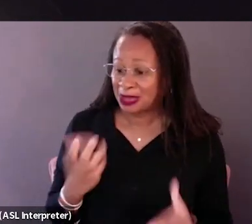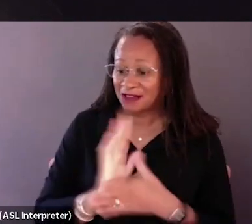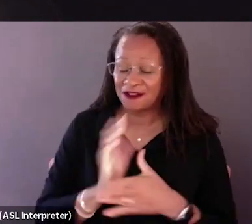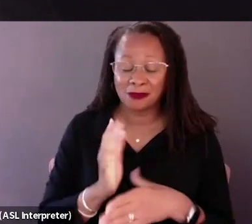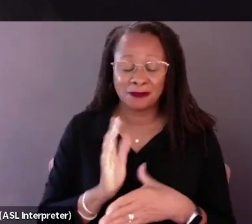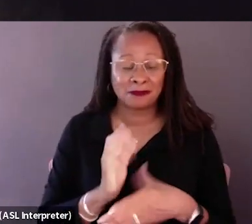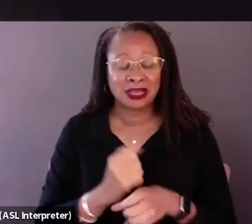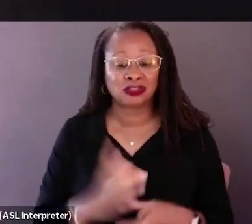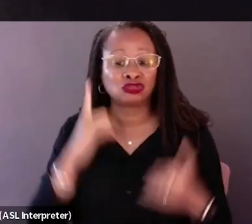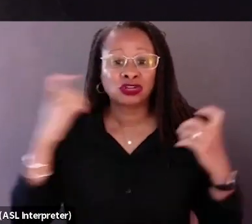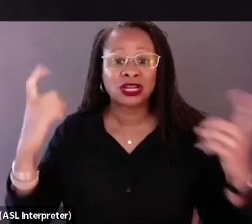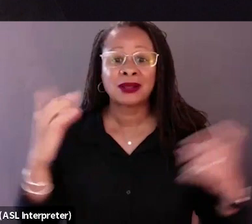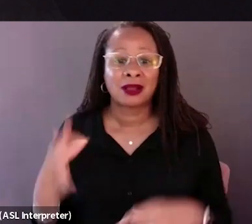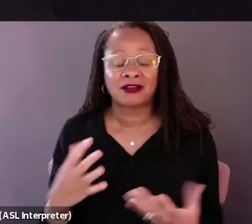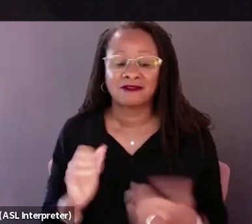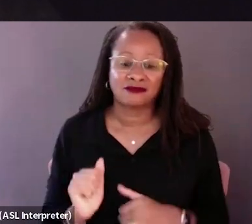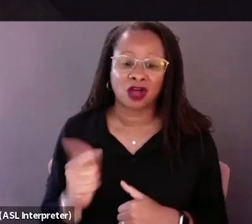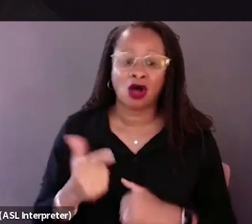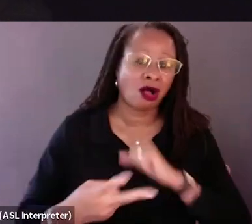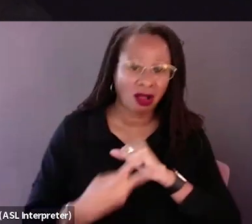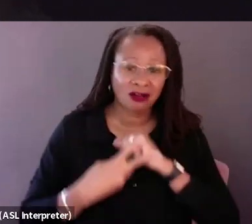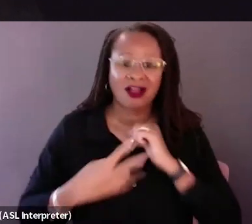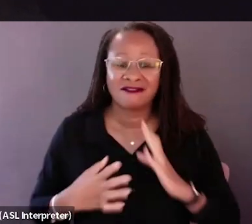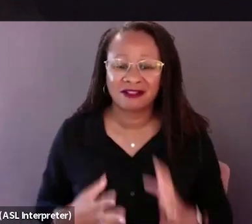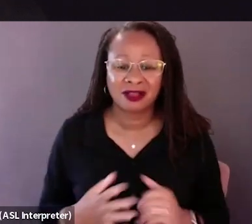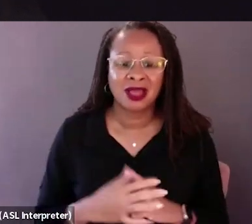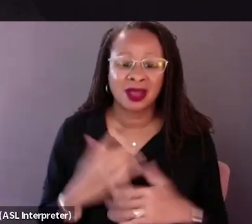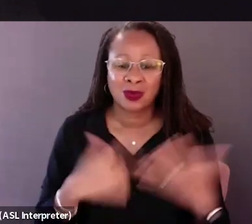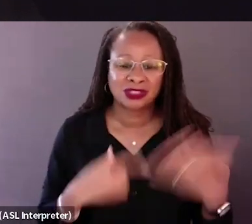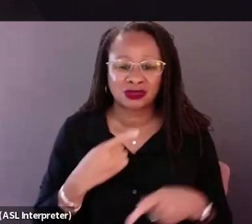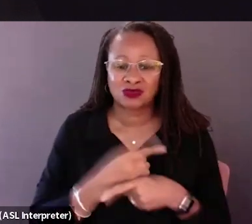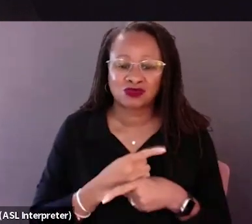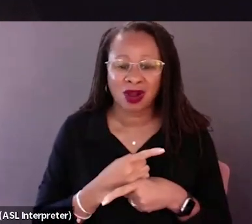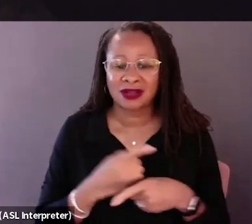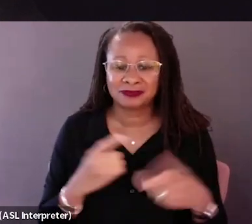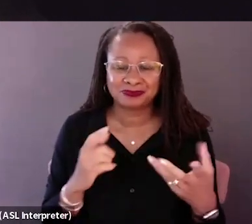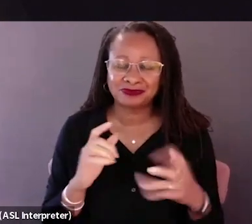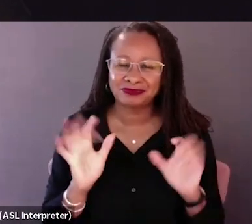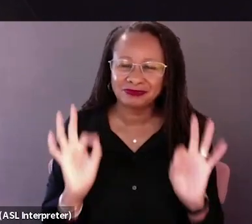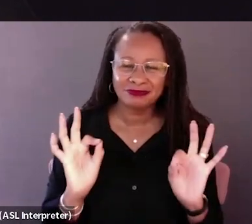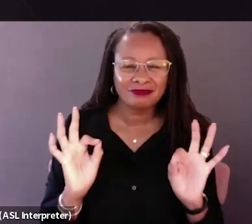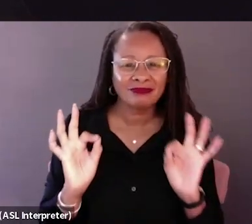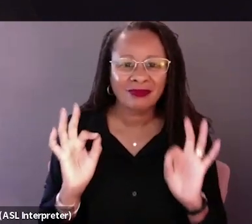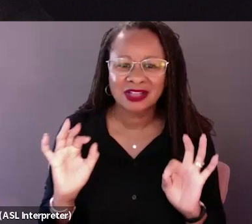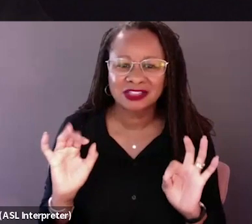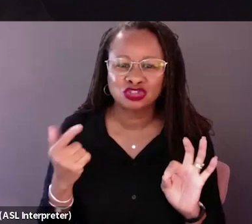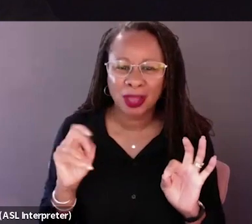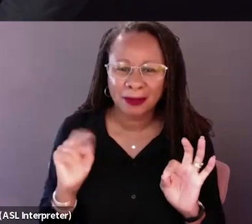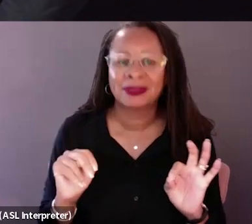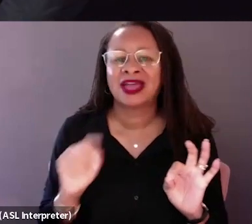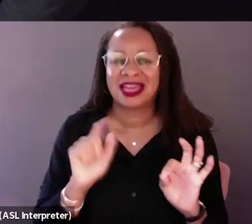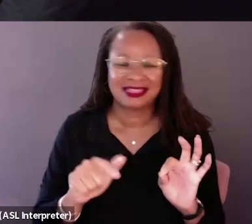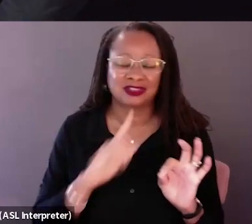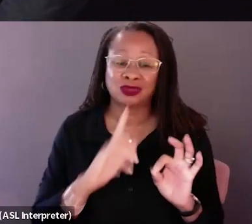dream of the, what's the all archival, what's the right gem? And this really was it for a lot of reasons.